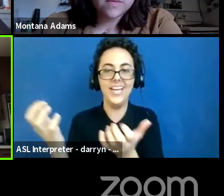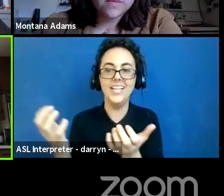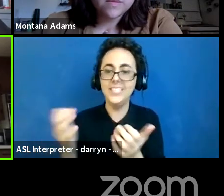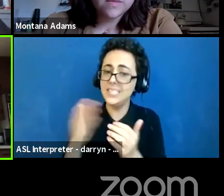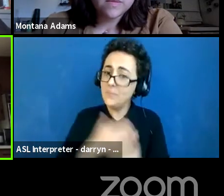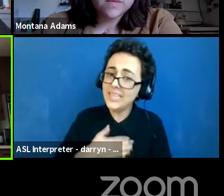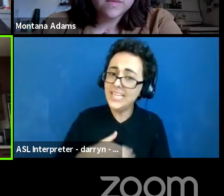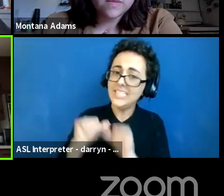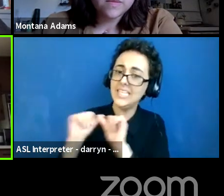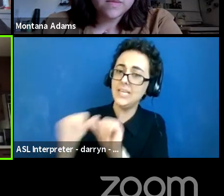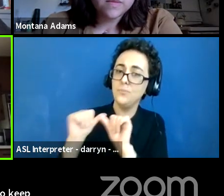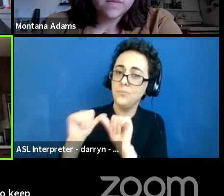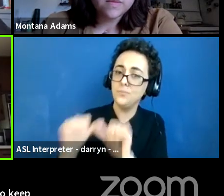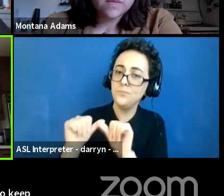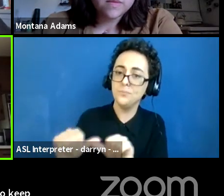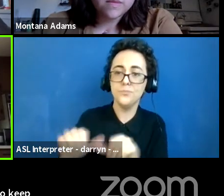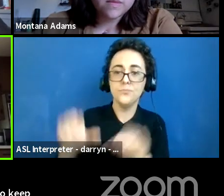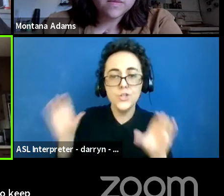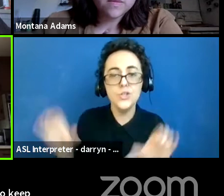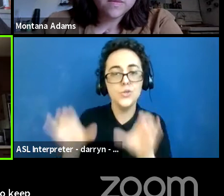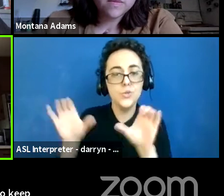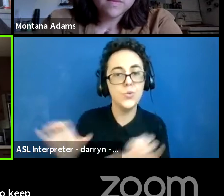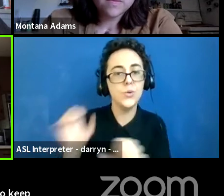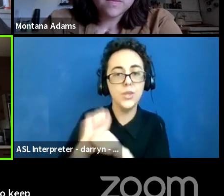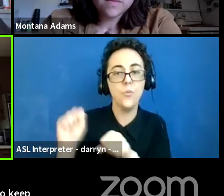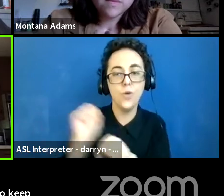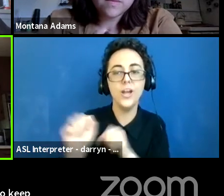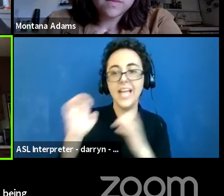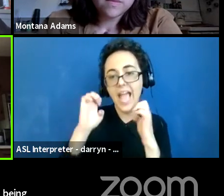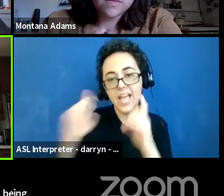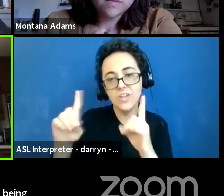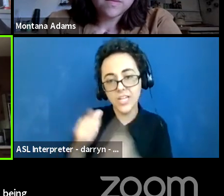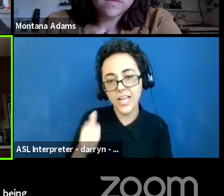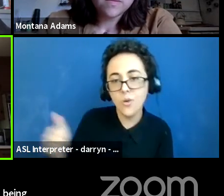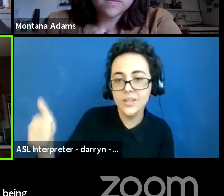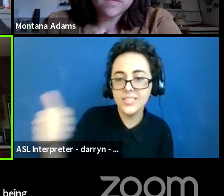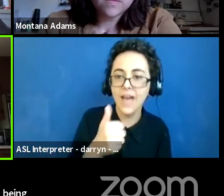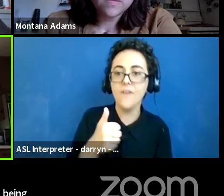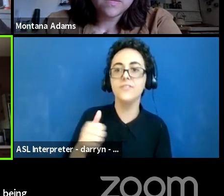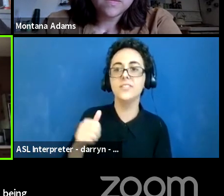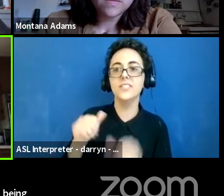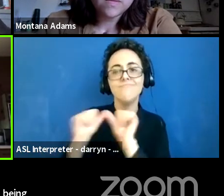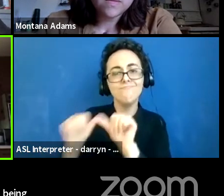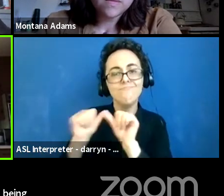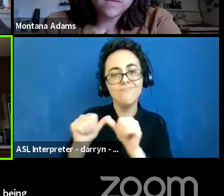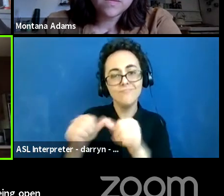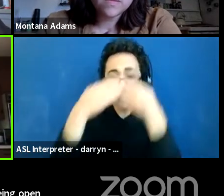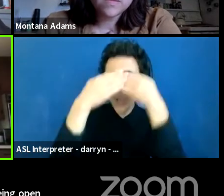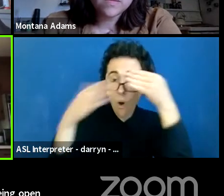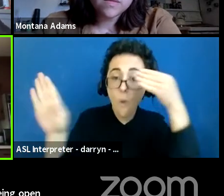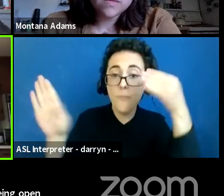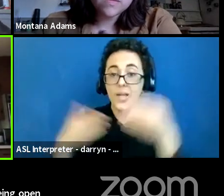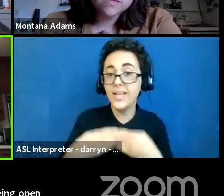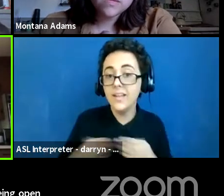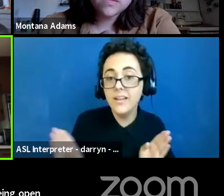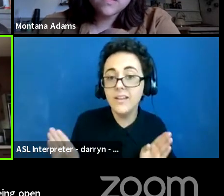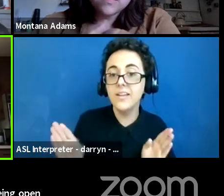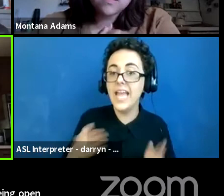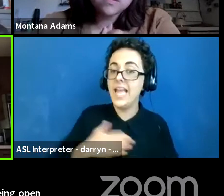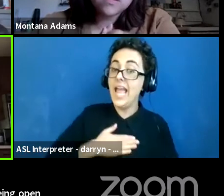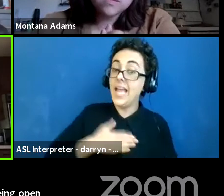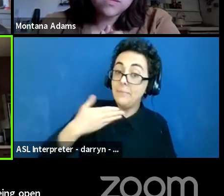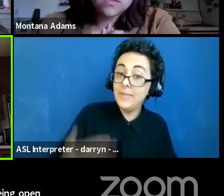work and educating yourselves, being open and admitting that there's more to learn,